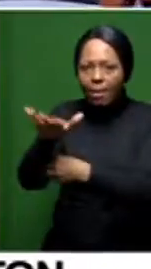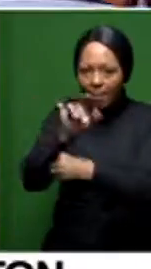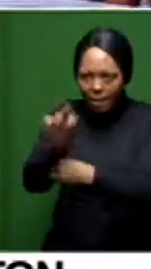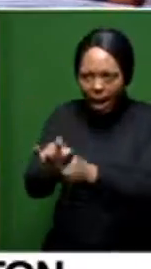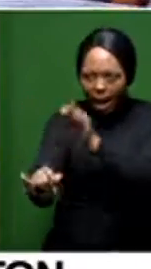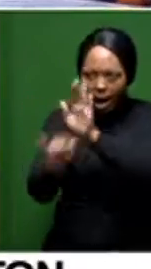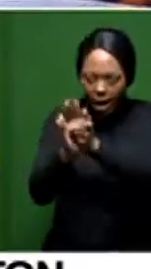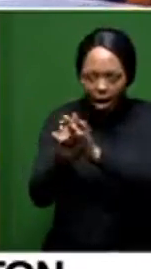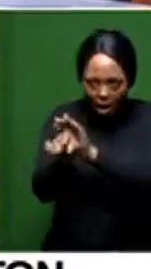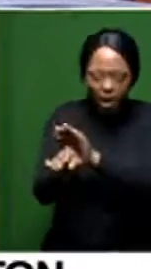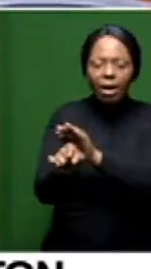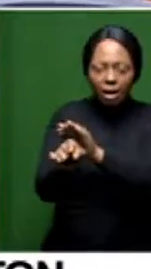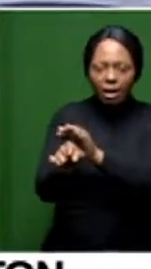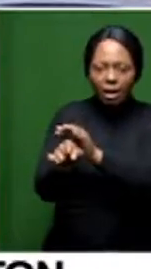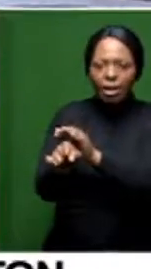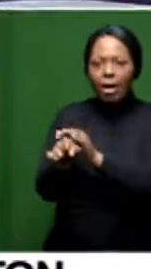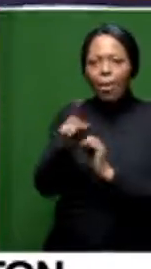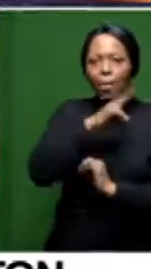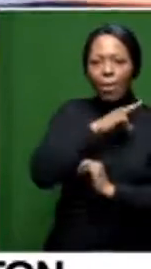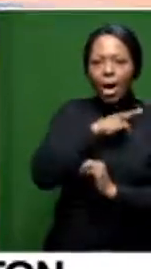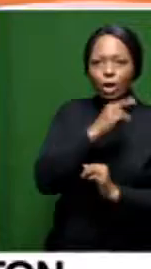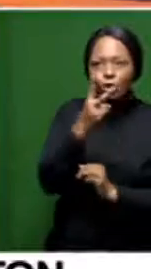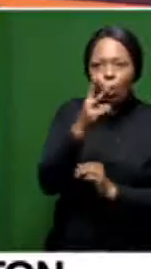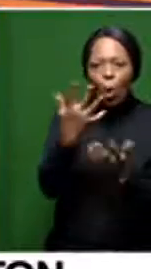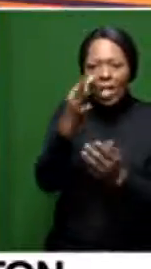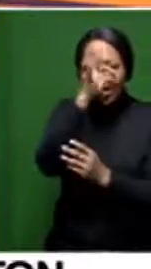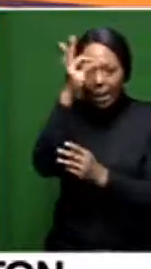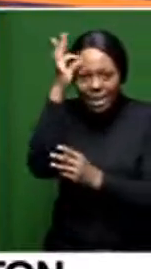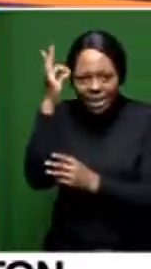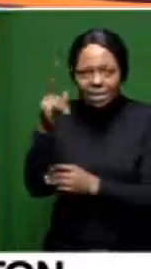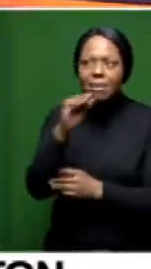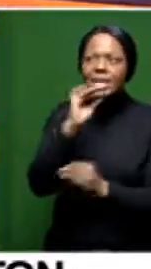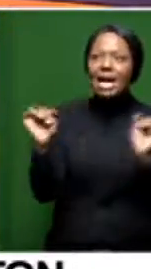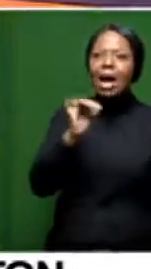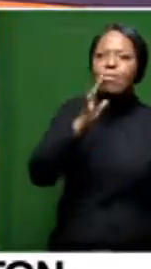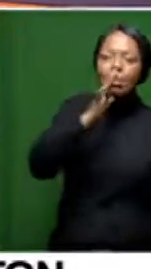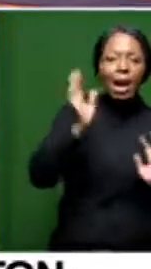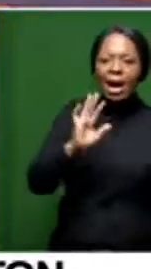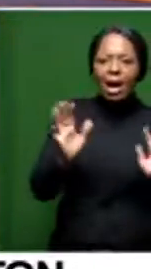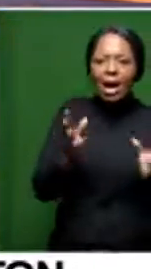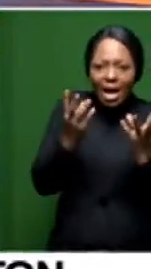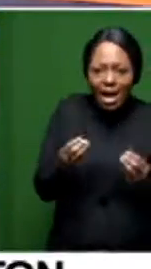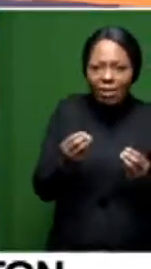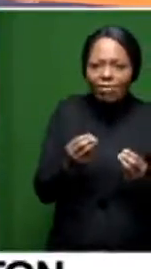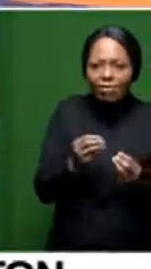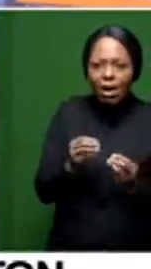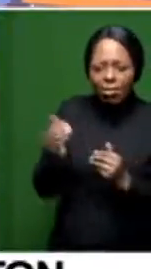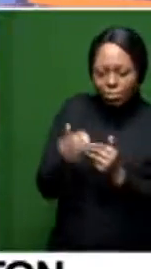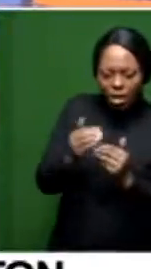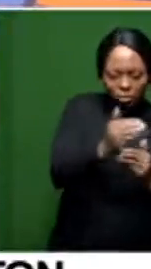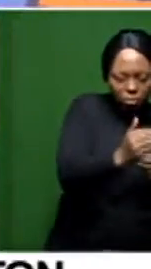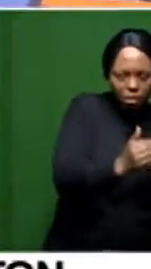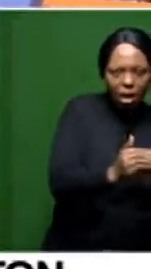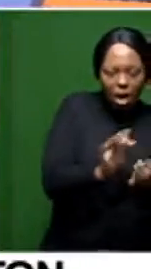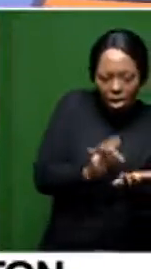why an e-hailing vehicle is at you in 2-3 minutes is not because they've got lots of cards, it's because they've got algorithms predicting where there's a higher probability of a